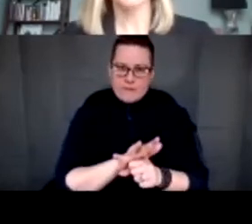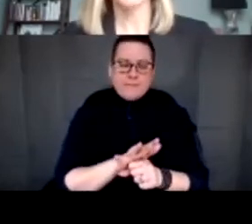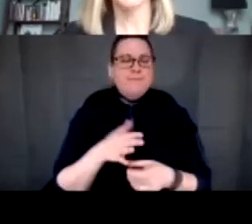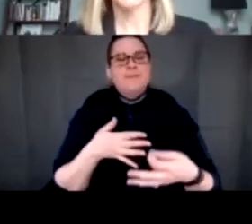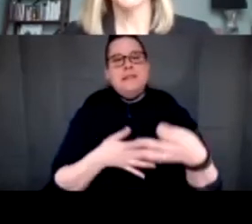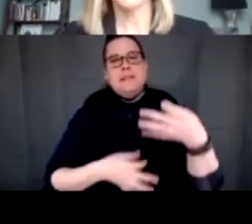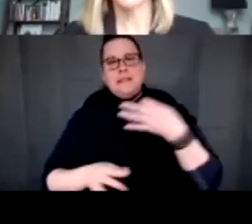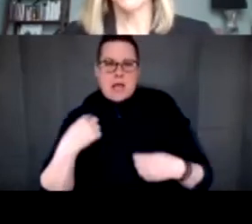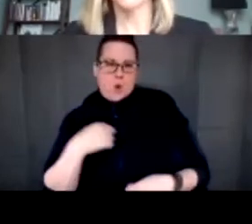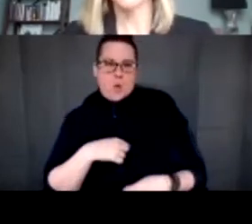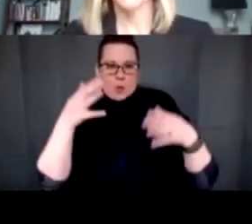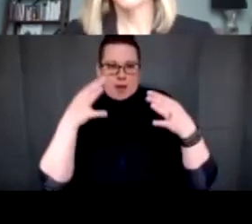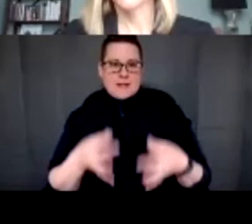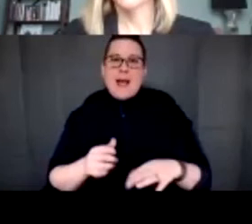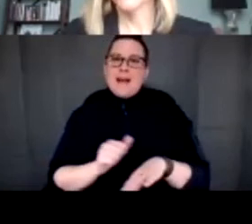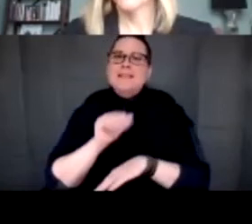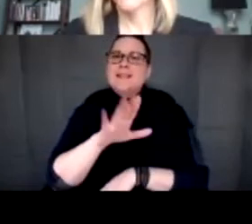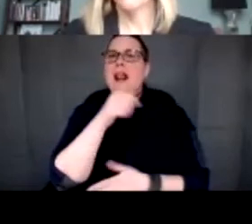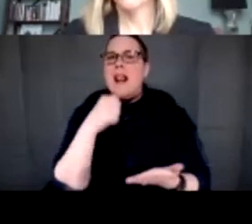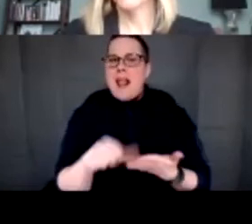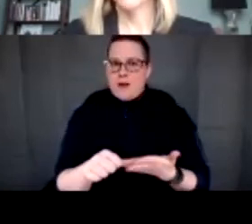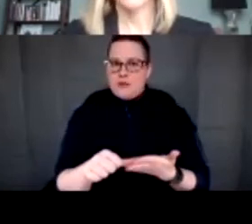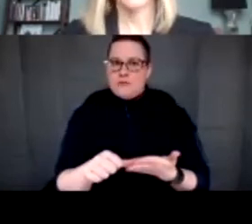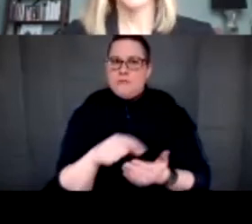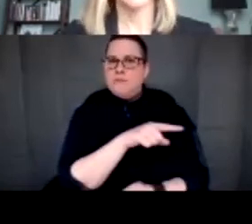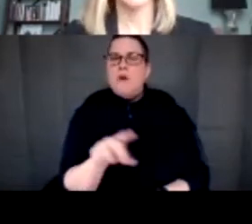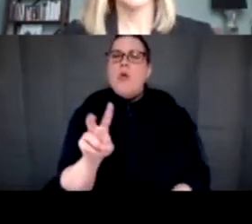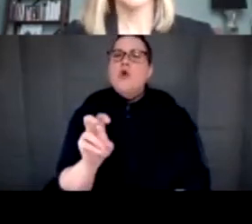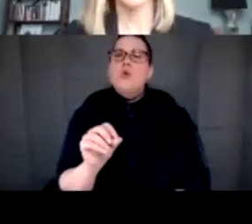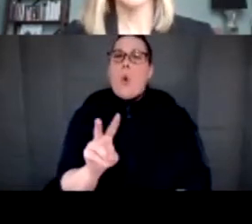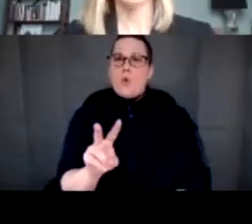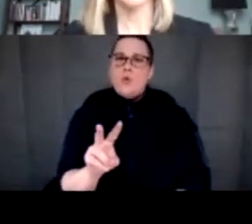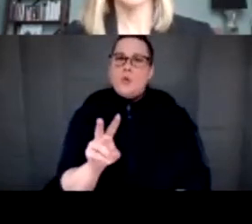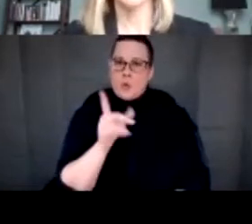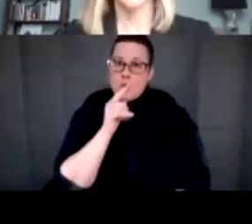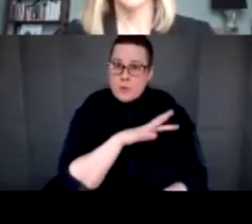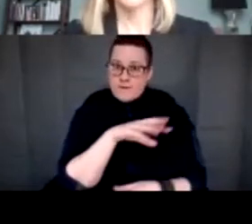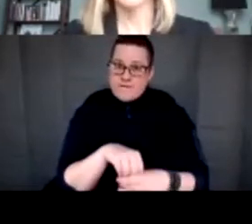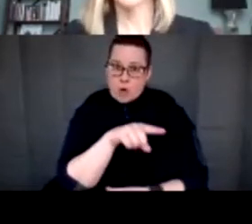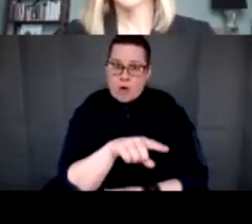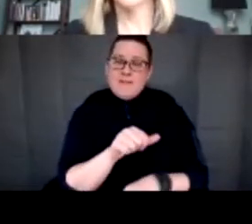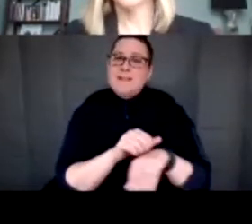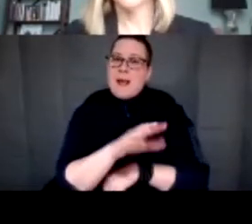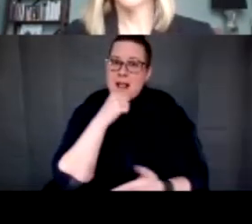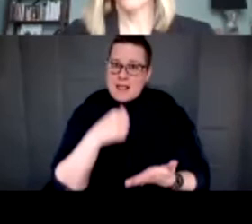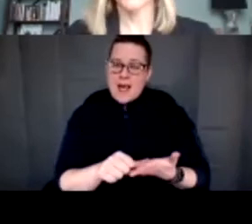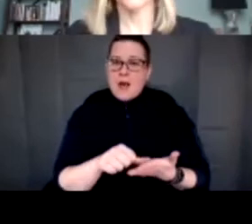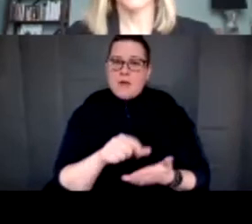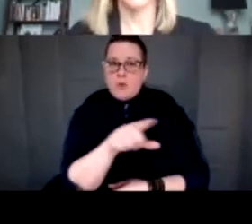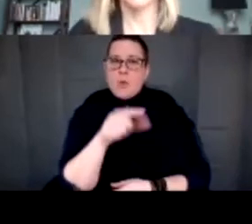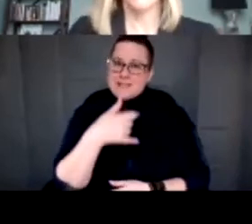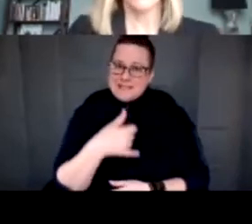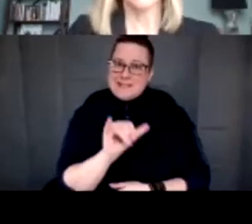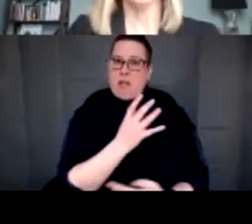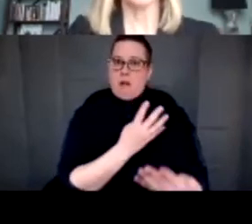we opted to send letters to the 202 Aging Inside participants who were still